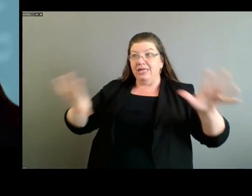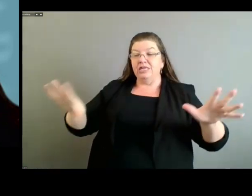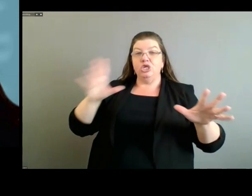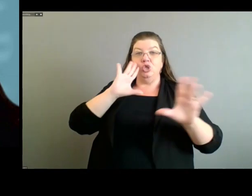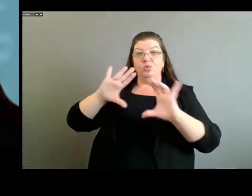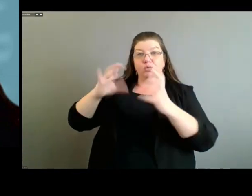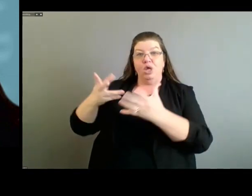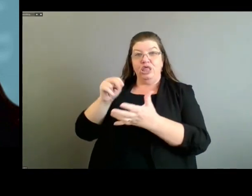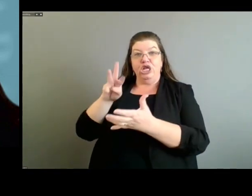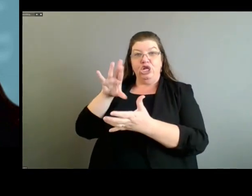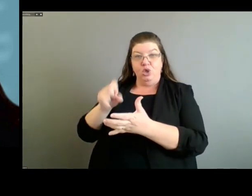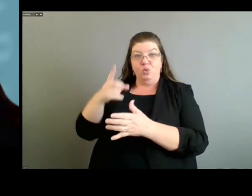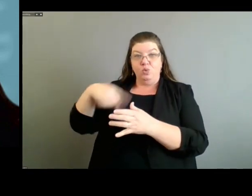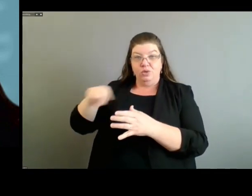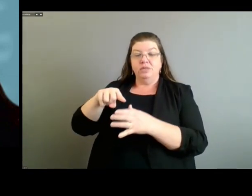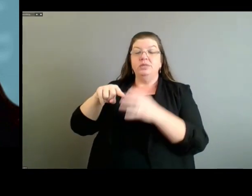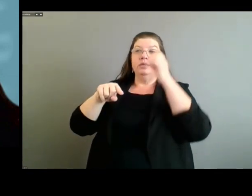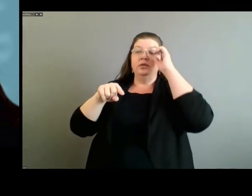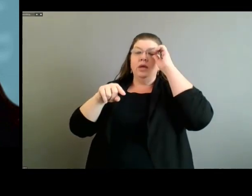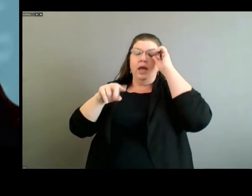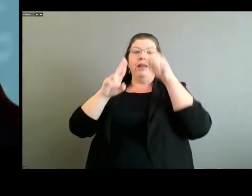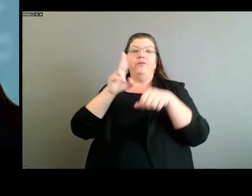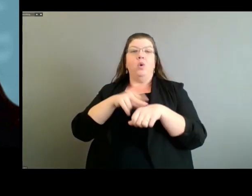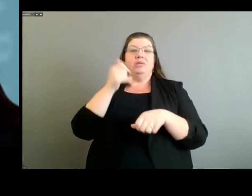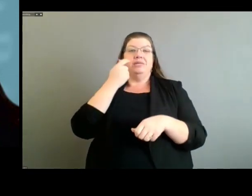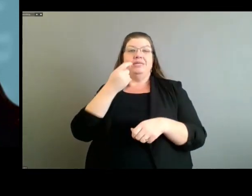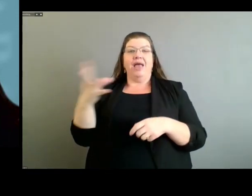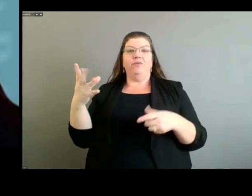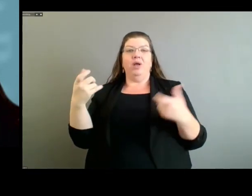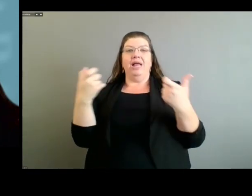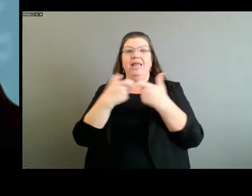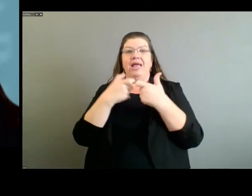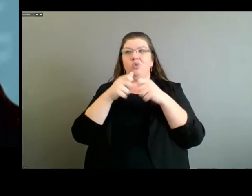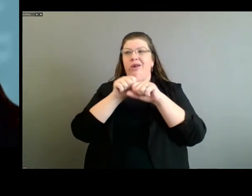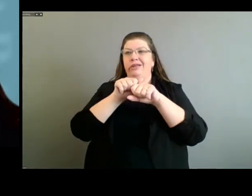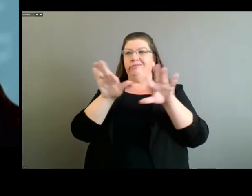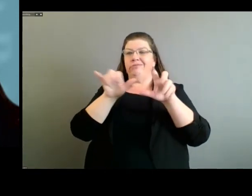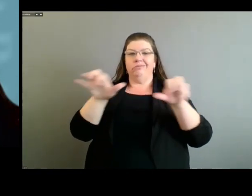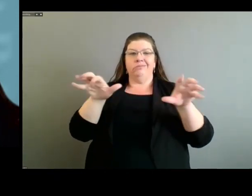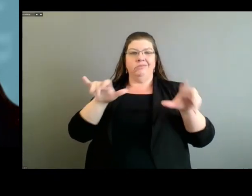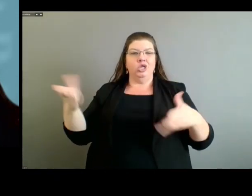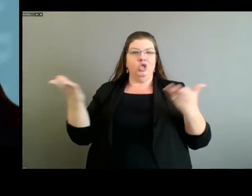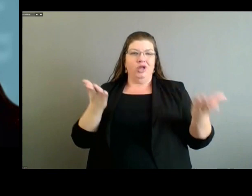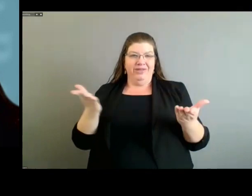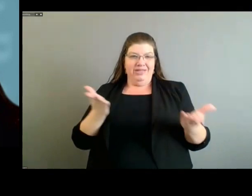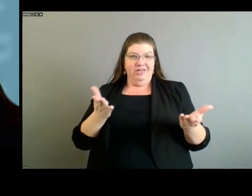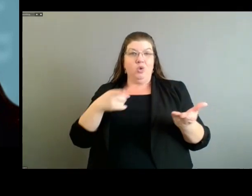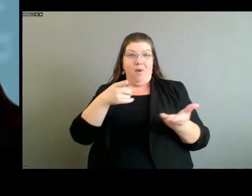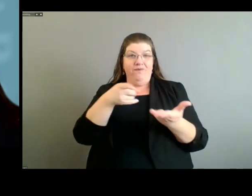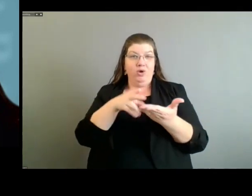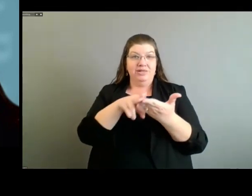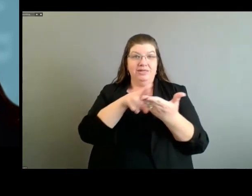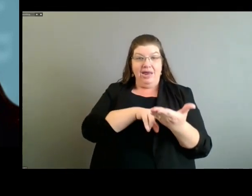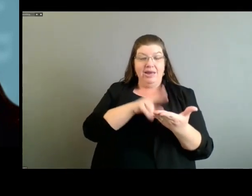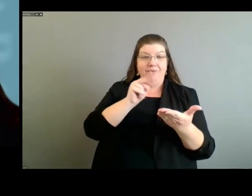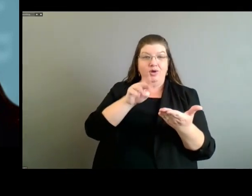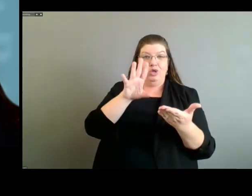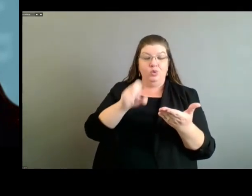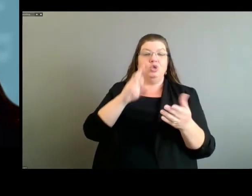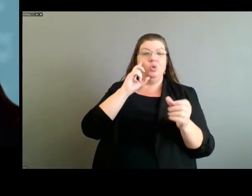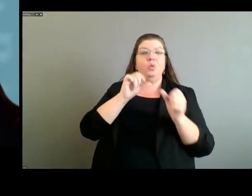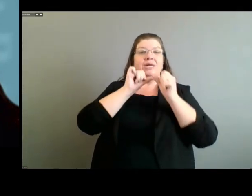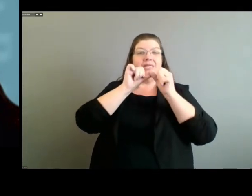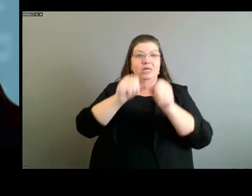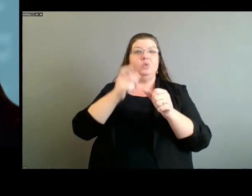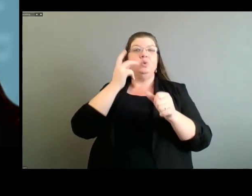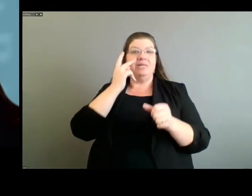Corps. And of course, we have several electronic news distribution services. So if you're signed up for news, we'll continue to